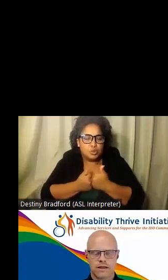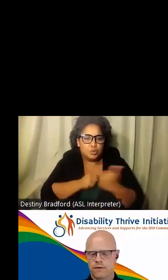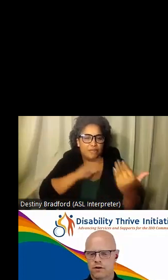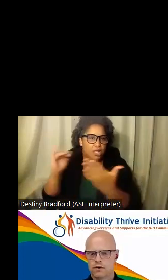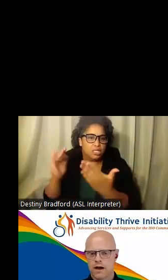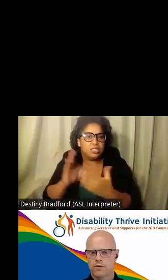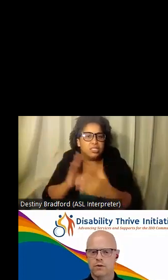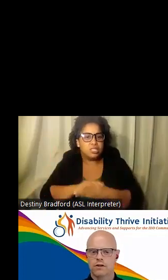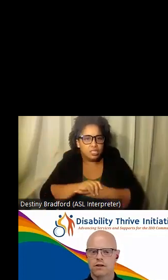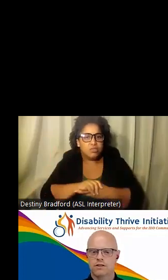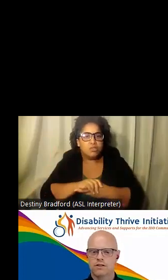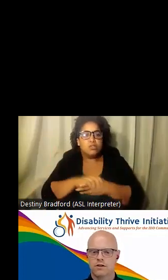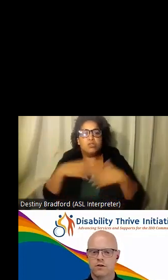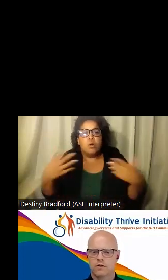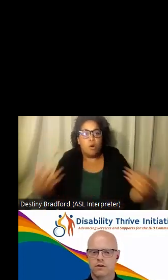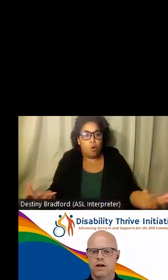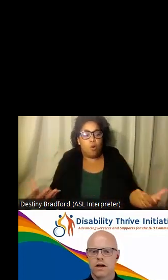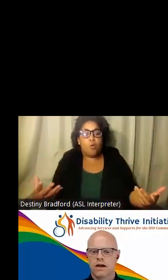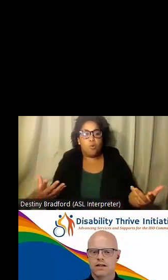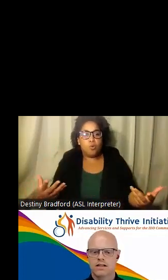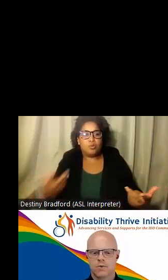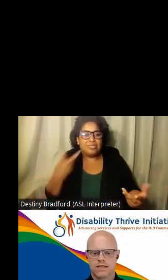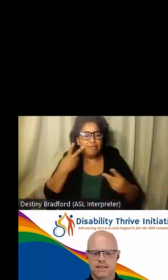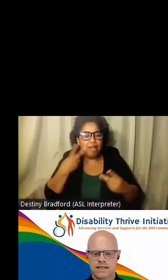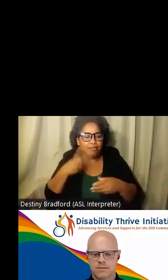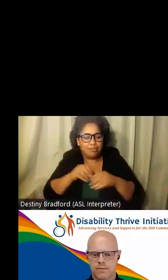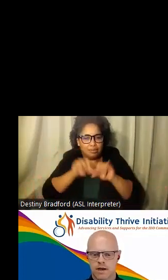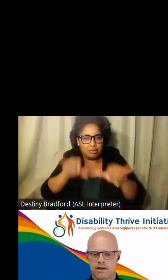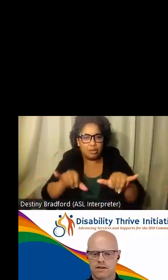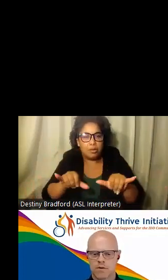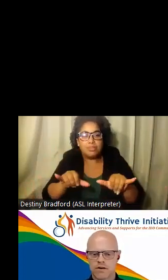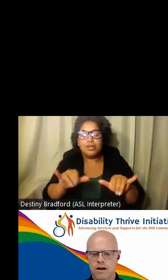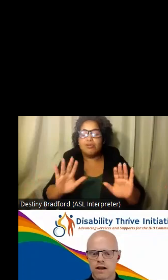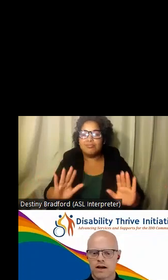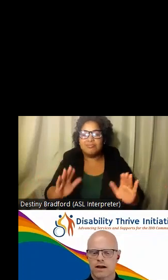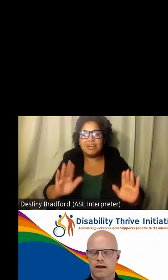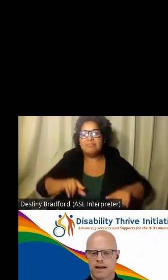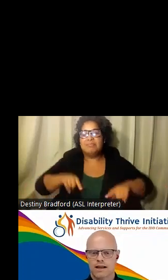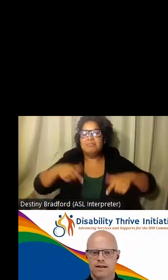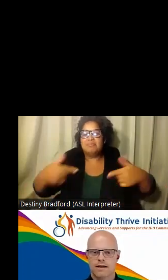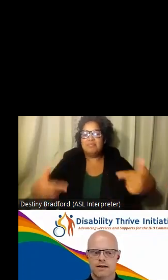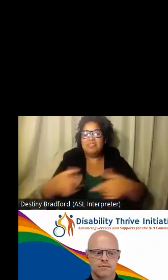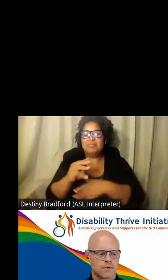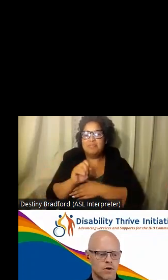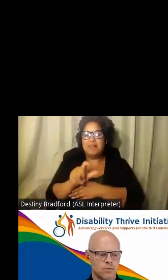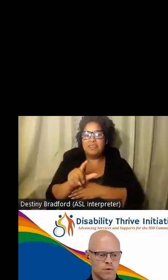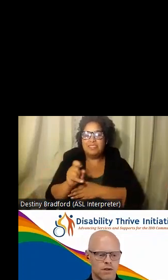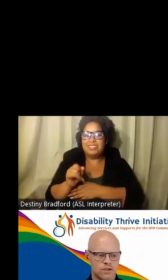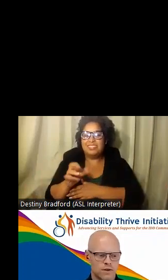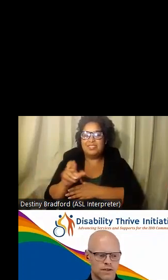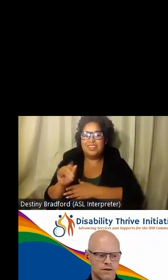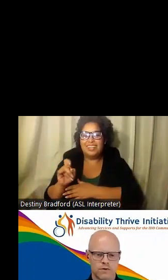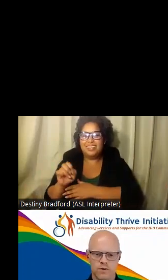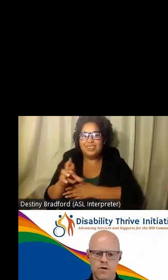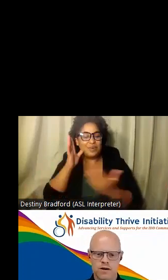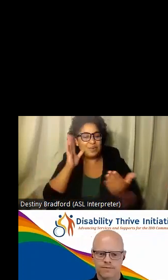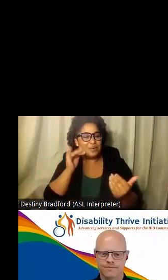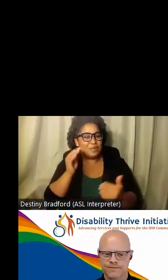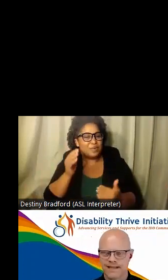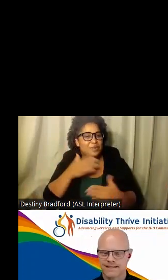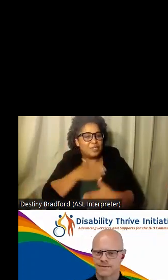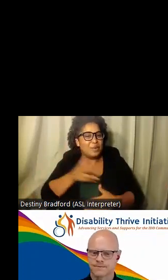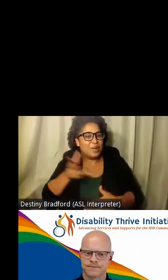So without further ado, I will turn it over to the presentation by Michael Searider, and hope you all enjoy hearing from New